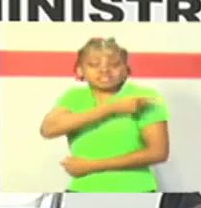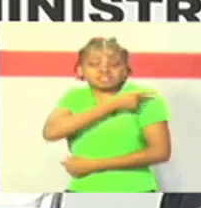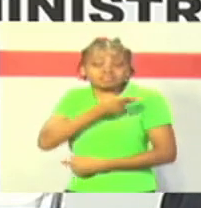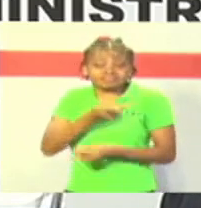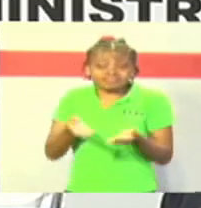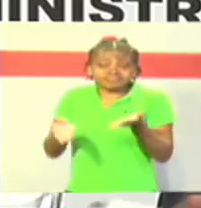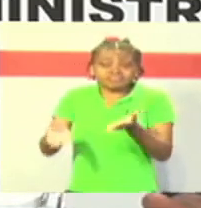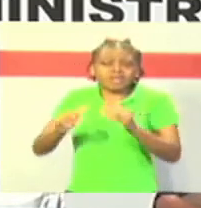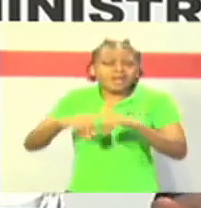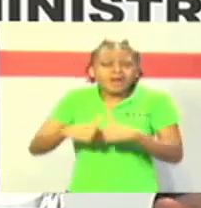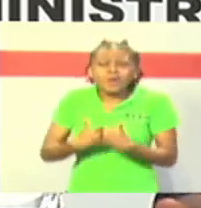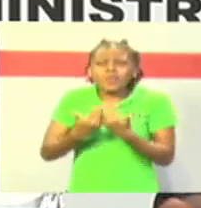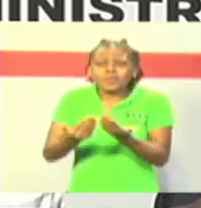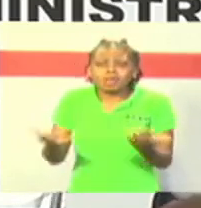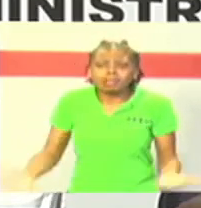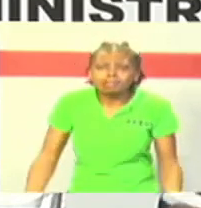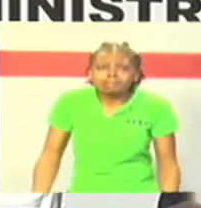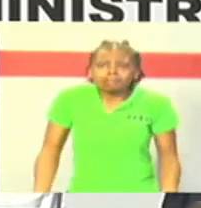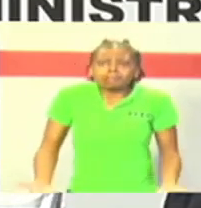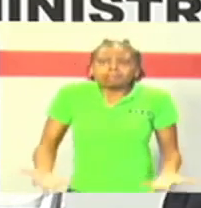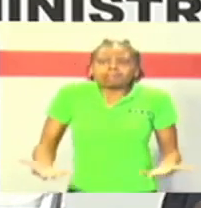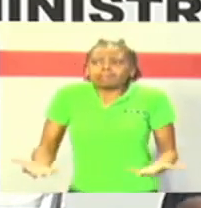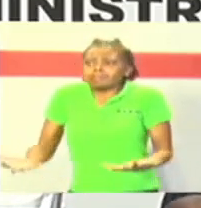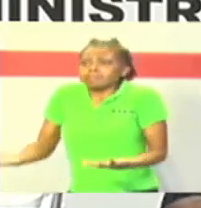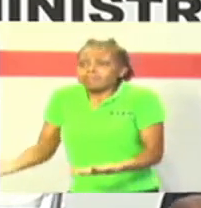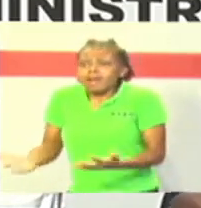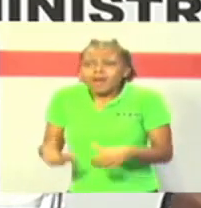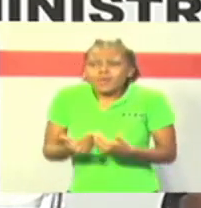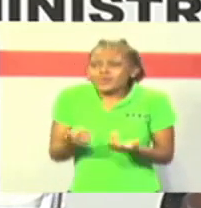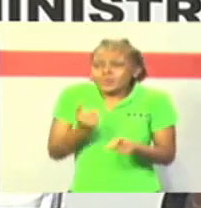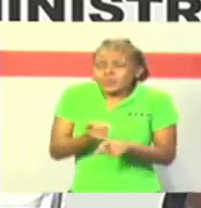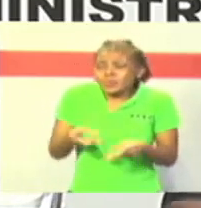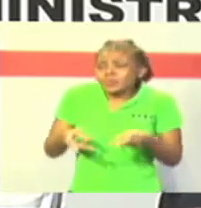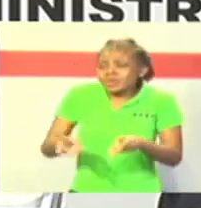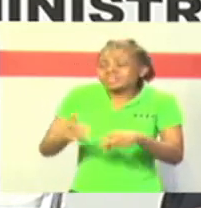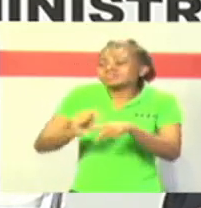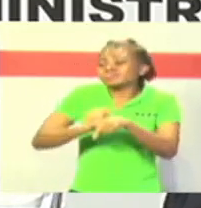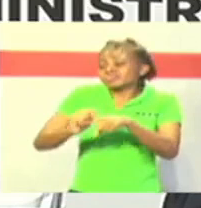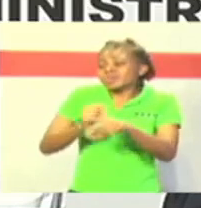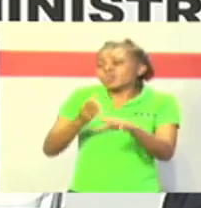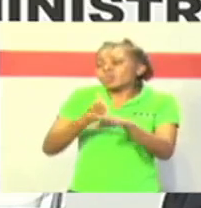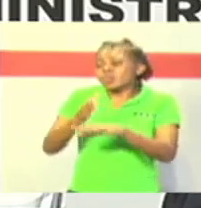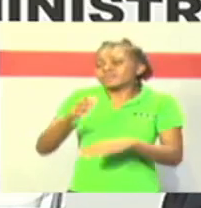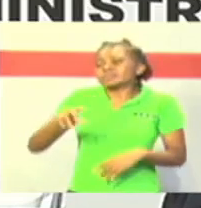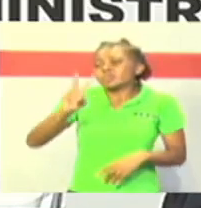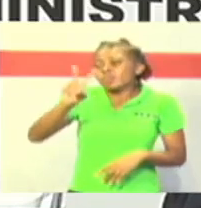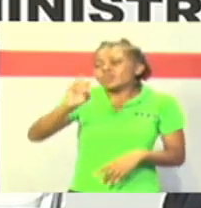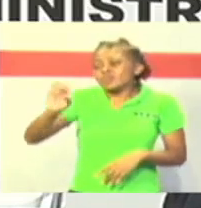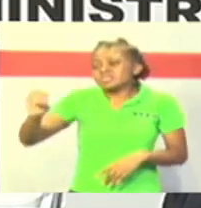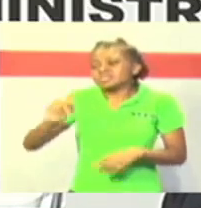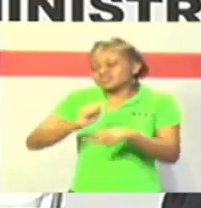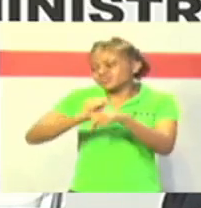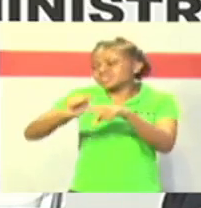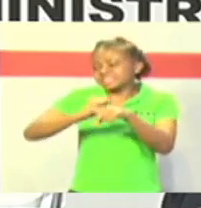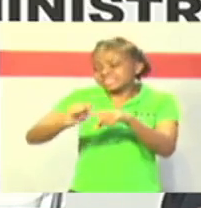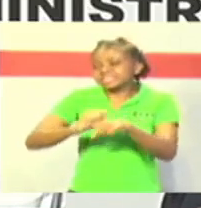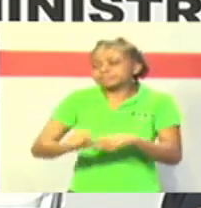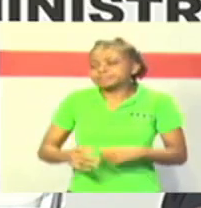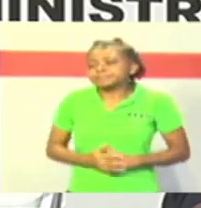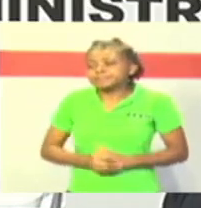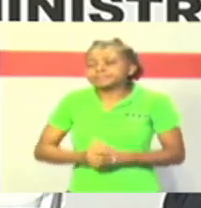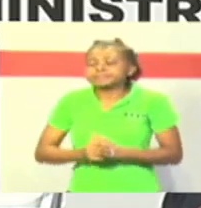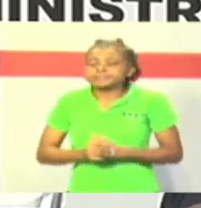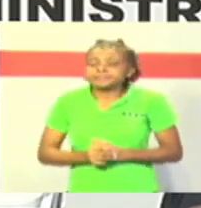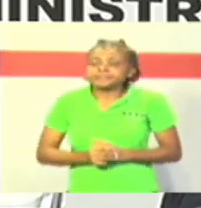patient, 300 members of staff. Principles of accurate documentation, particularly